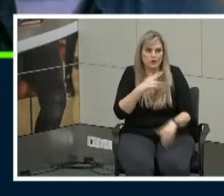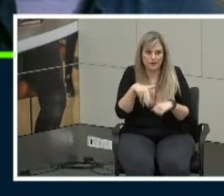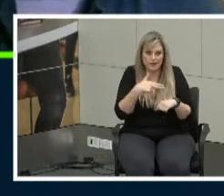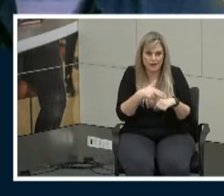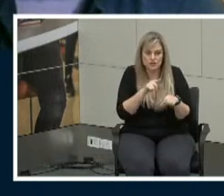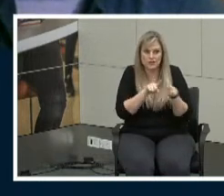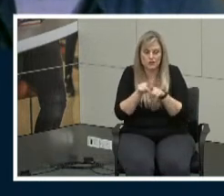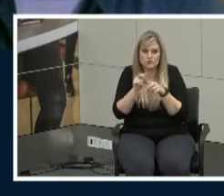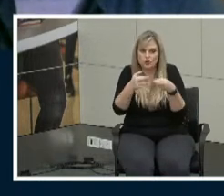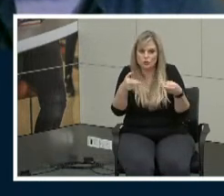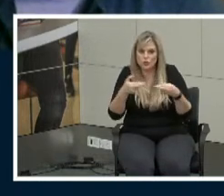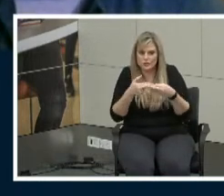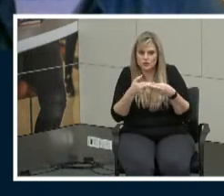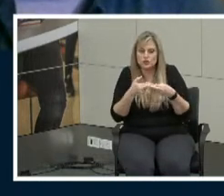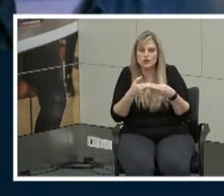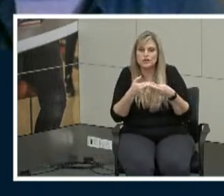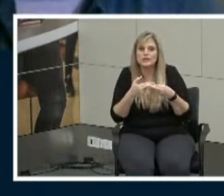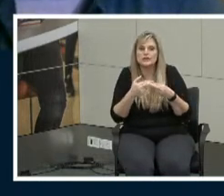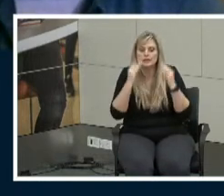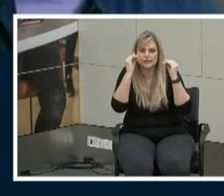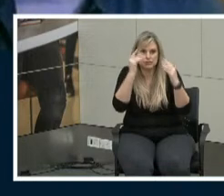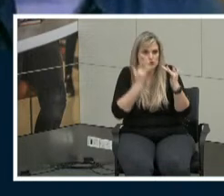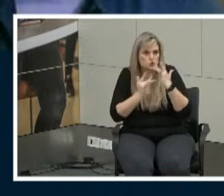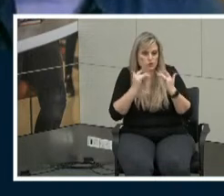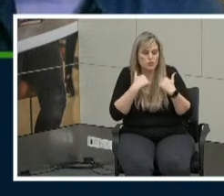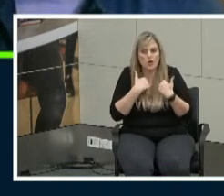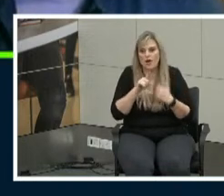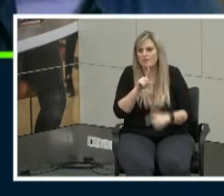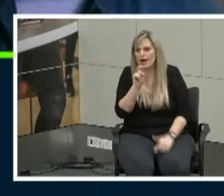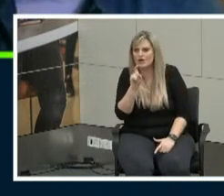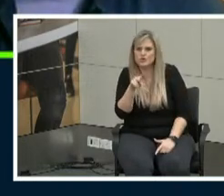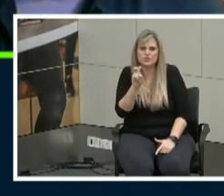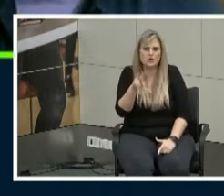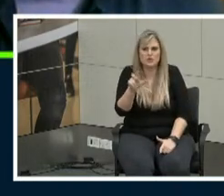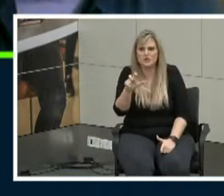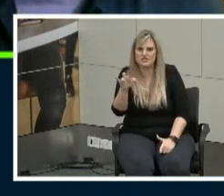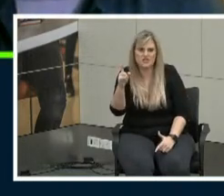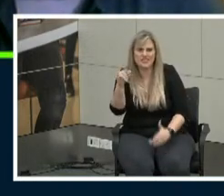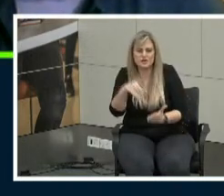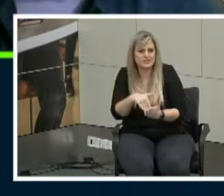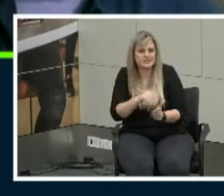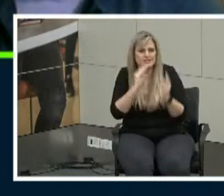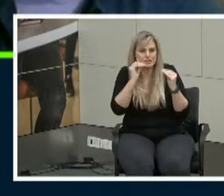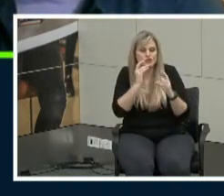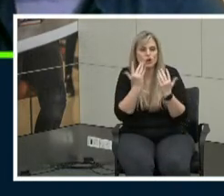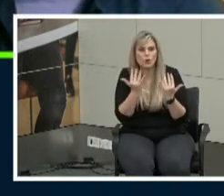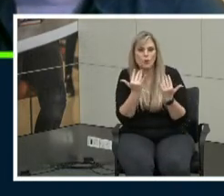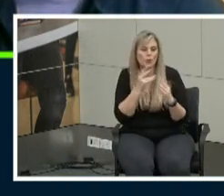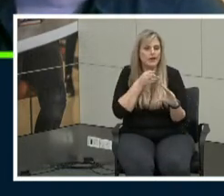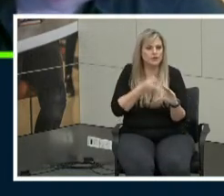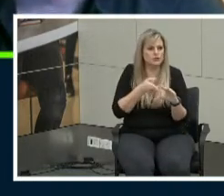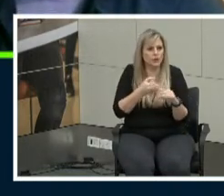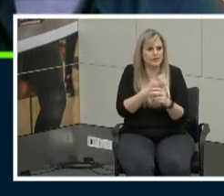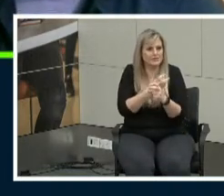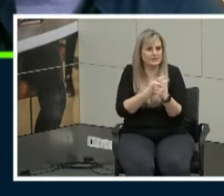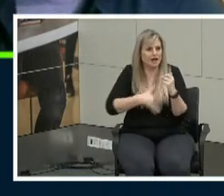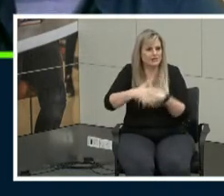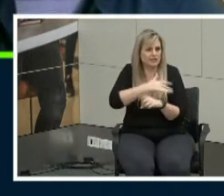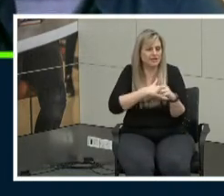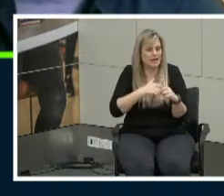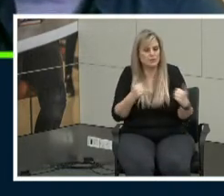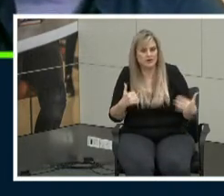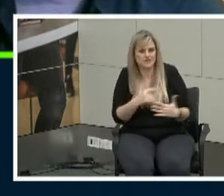teacher shortage there is not an available pool of hundreds to thousands of teachers waiting eagerly to join in this toxic climate of fear